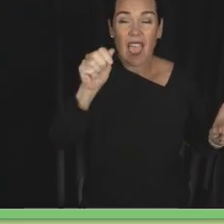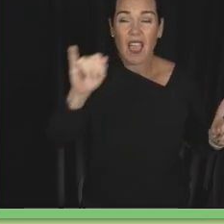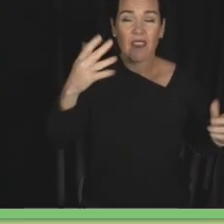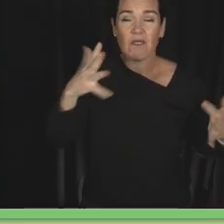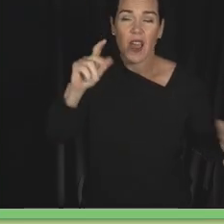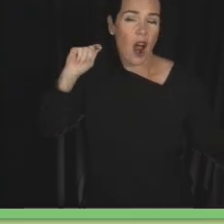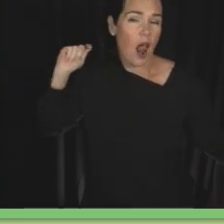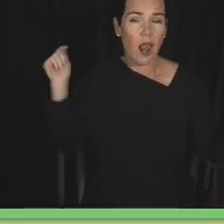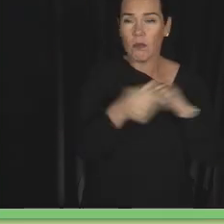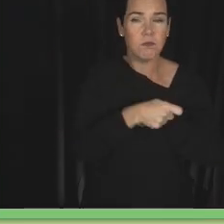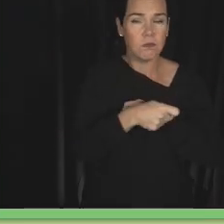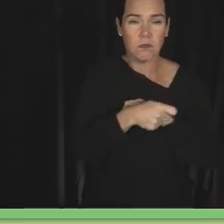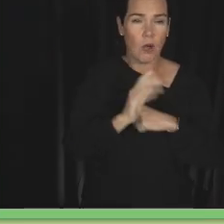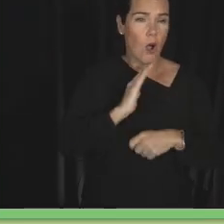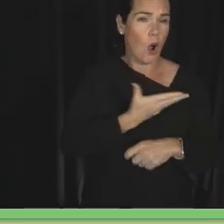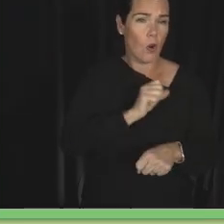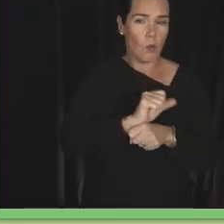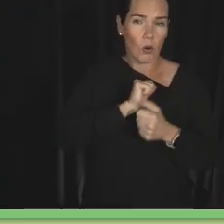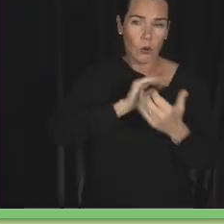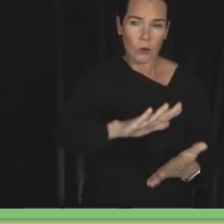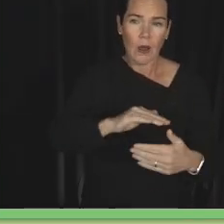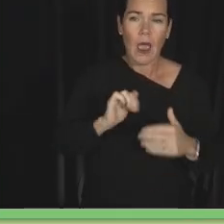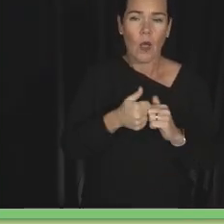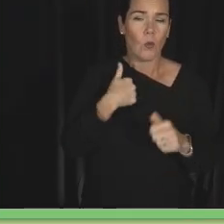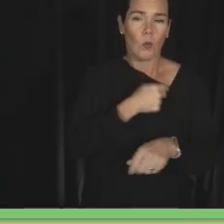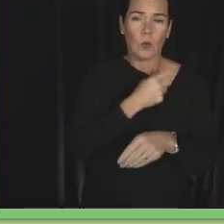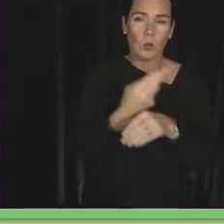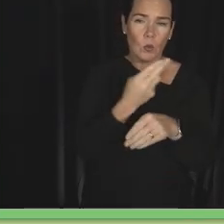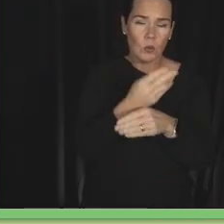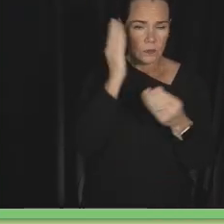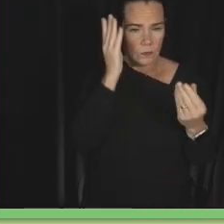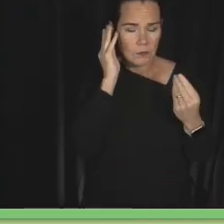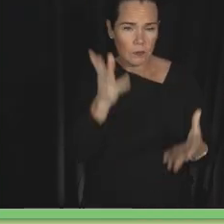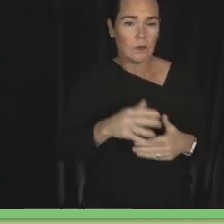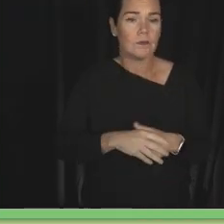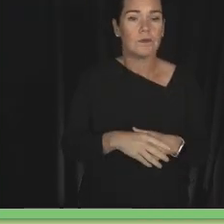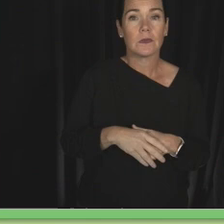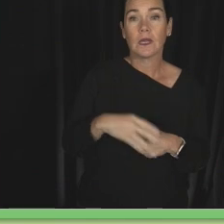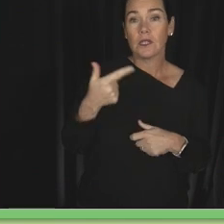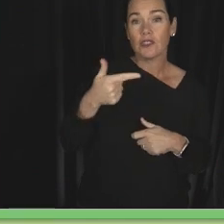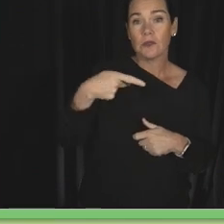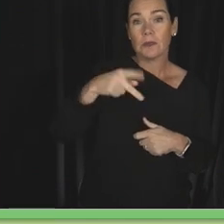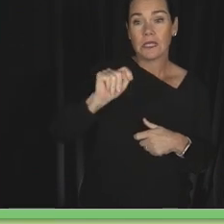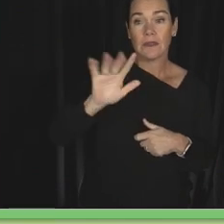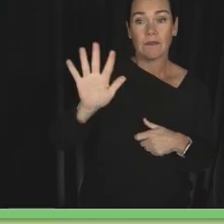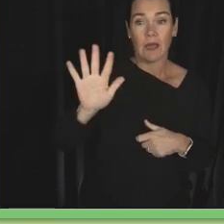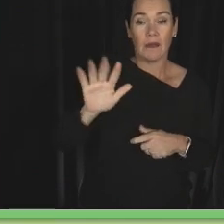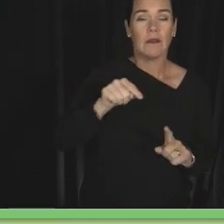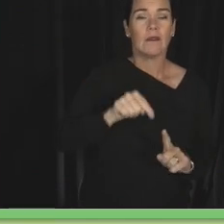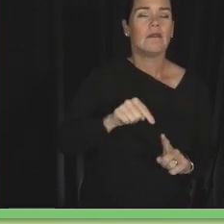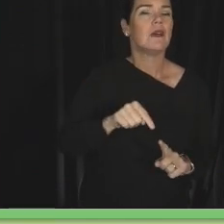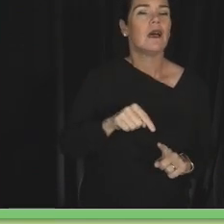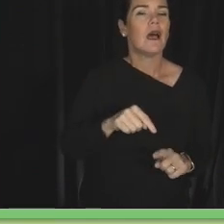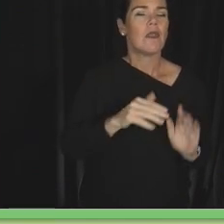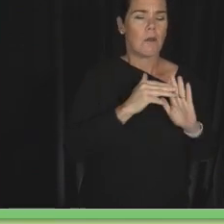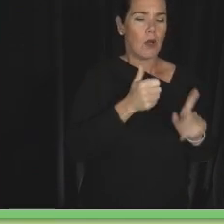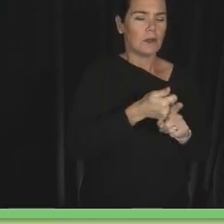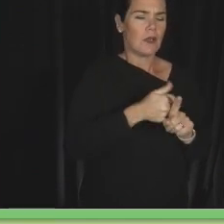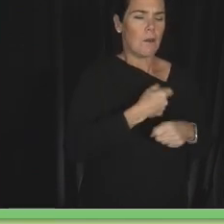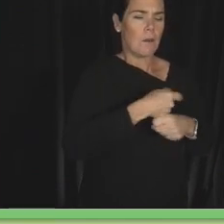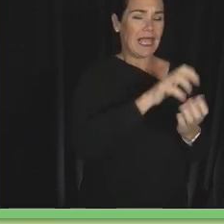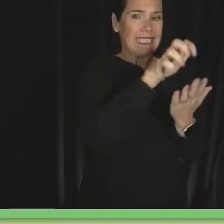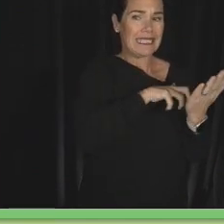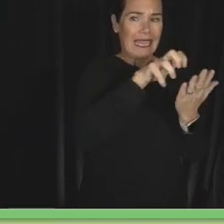way that we work and the way that we access information. With GPT-5, the model is not just generating text,